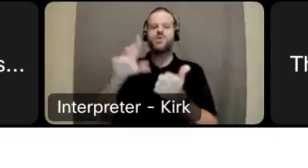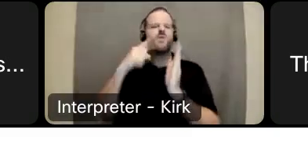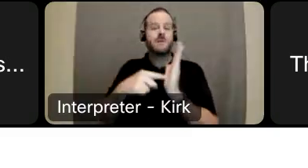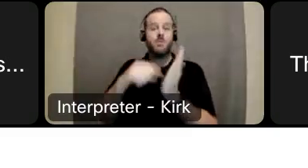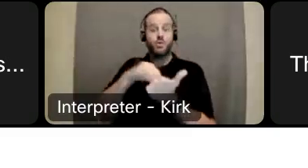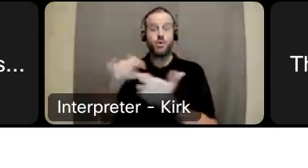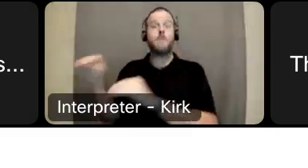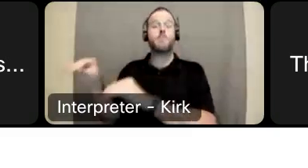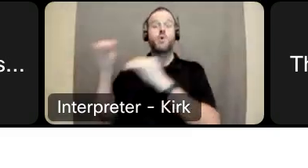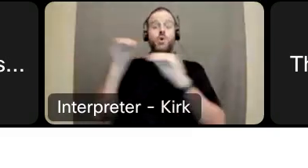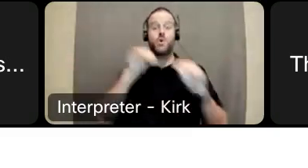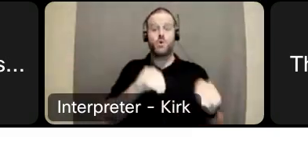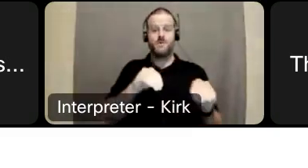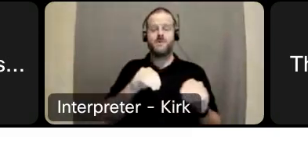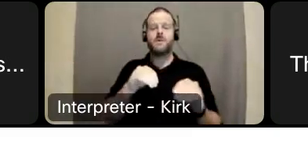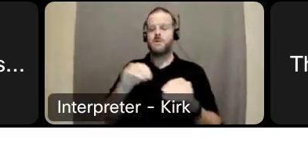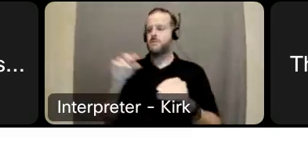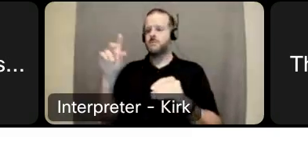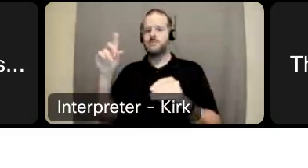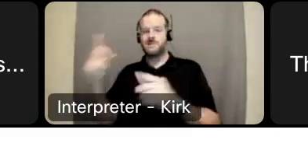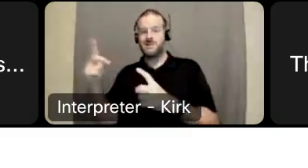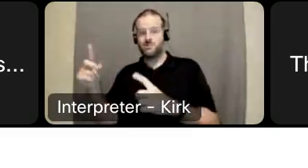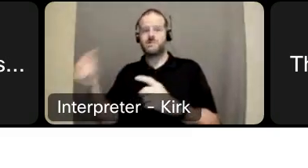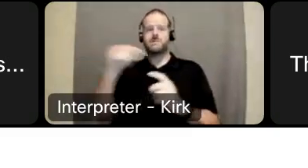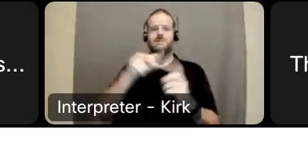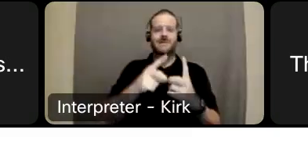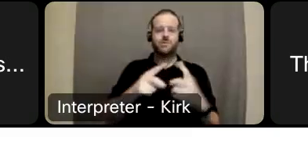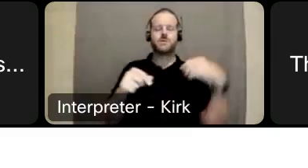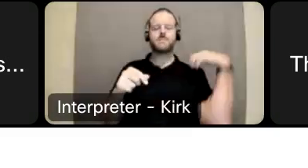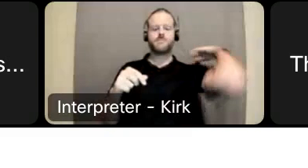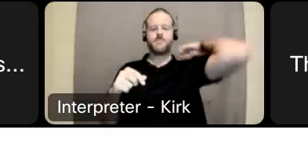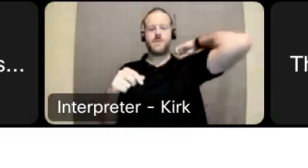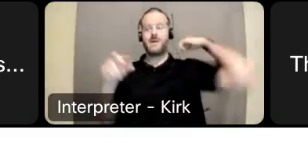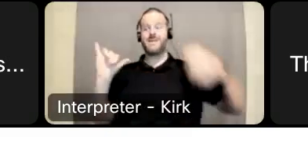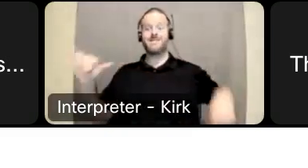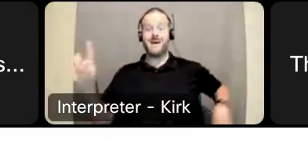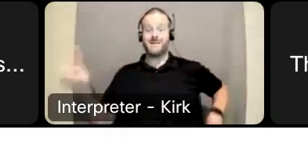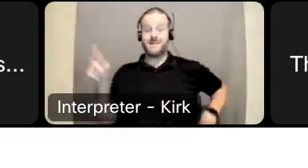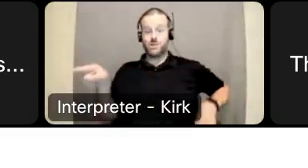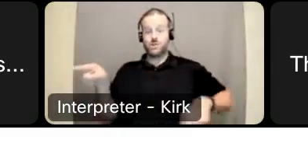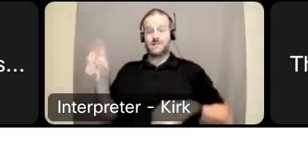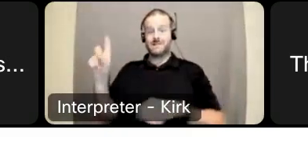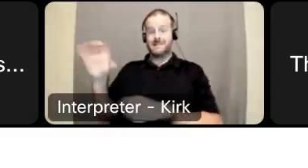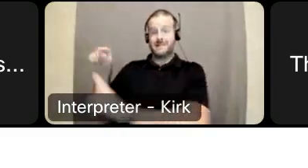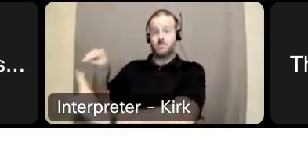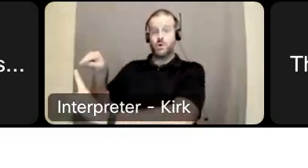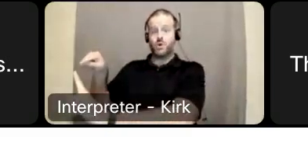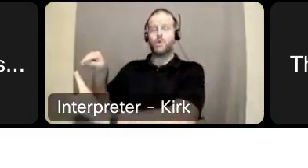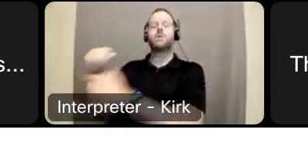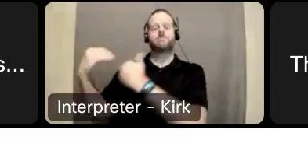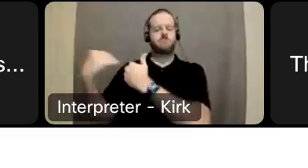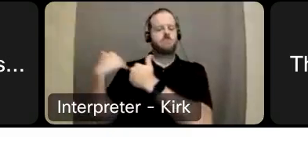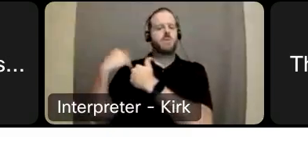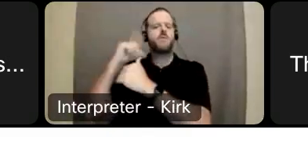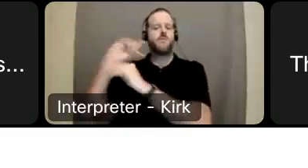district into another during the school year, the district that had that student in December will be the one responsible for